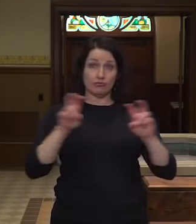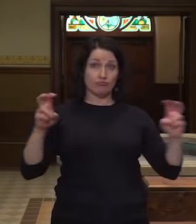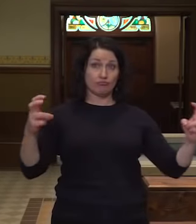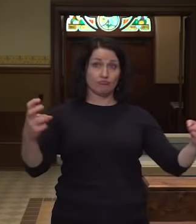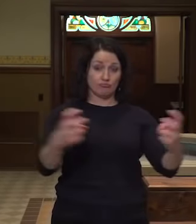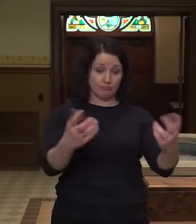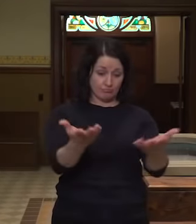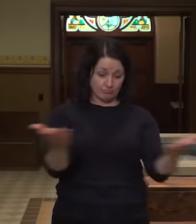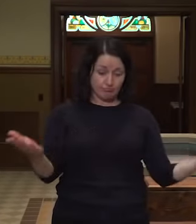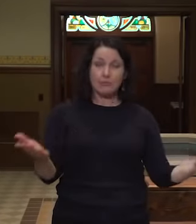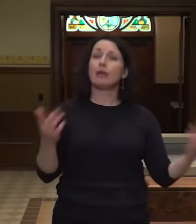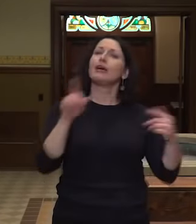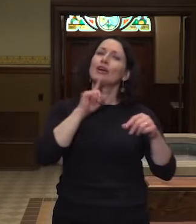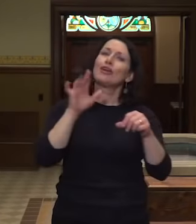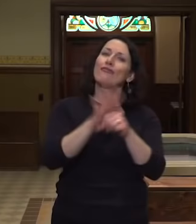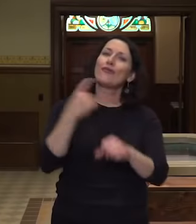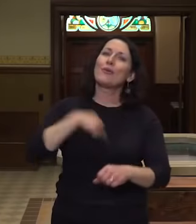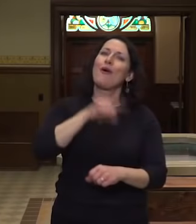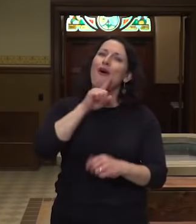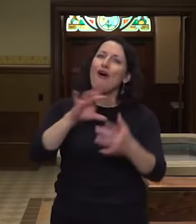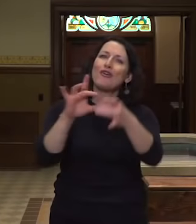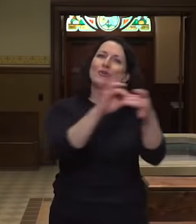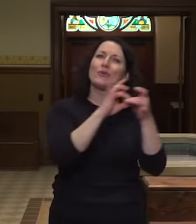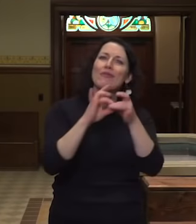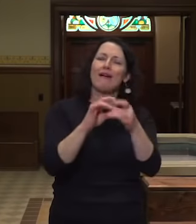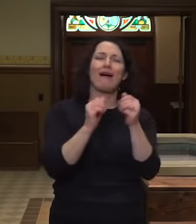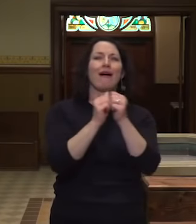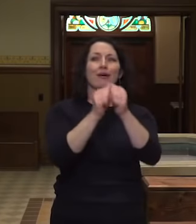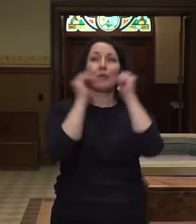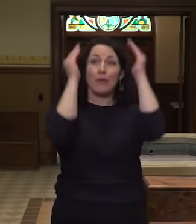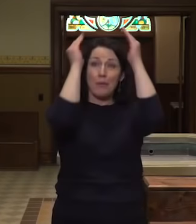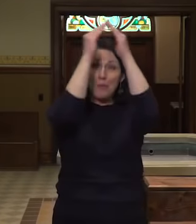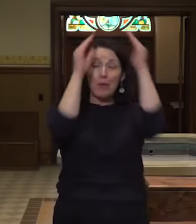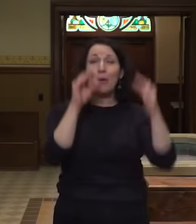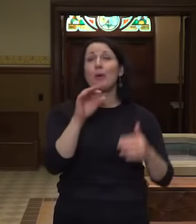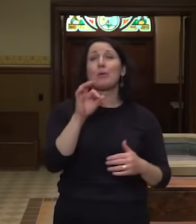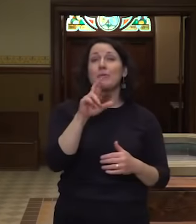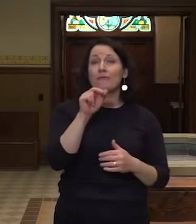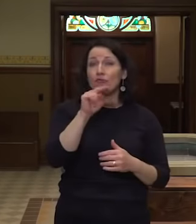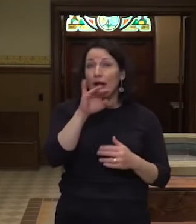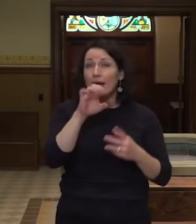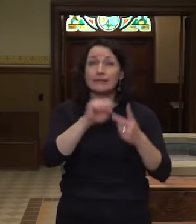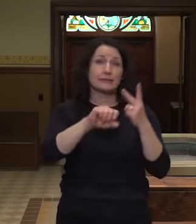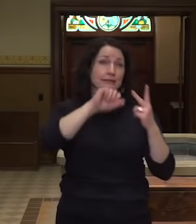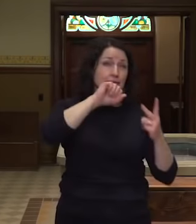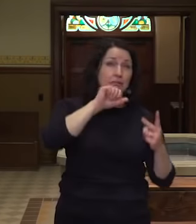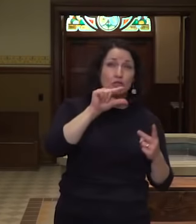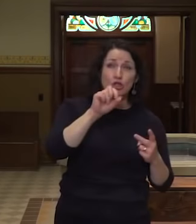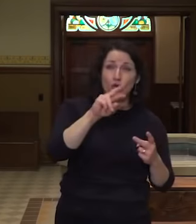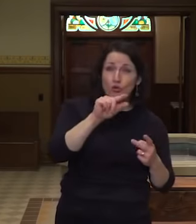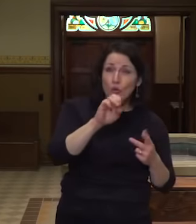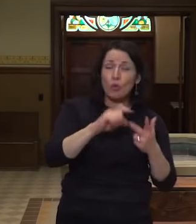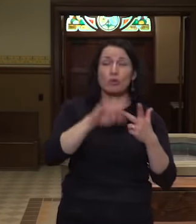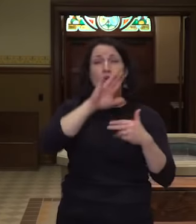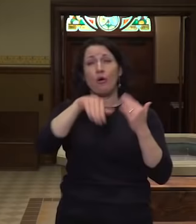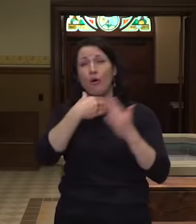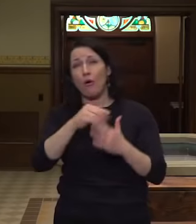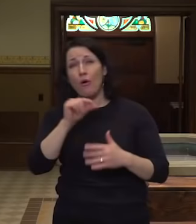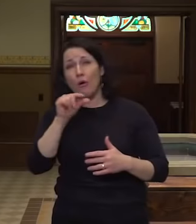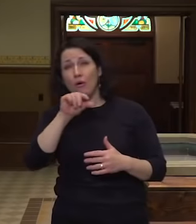unity, so that together with Francis our Pope and George our Archbishop, with all bishops, priests, and